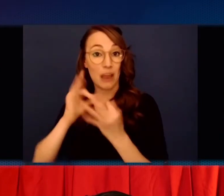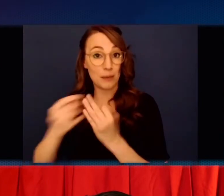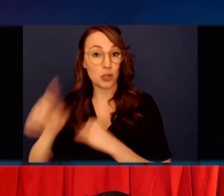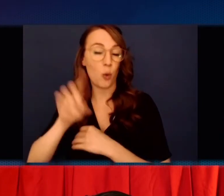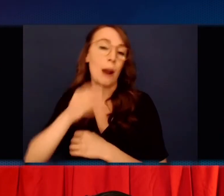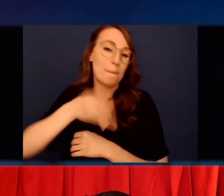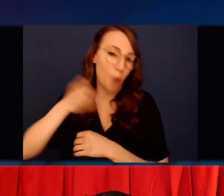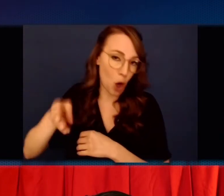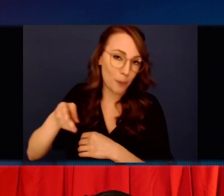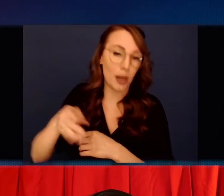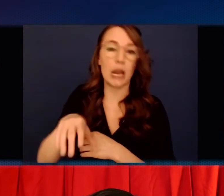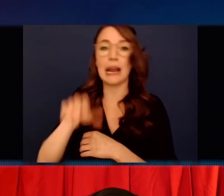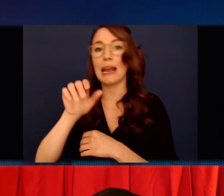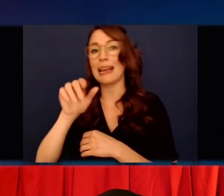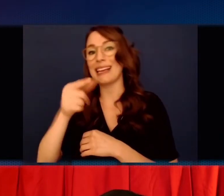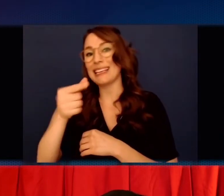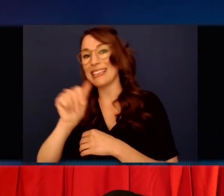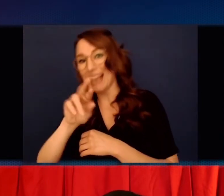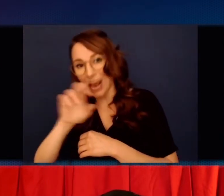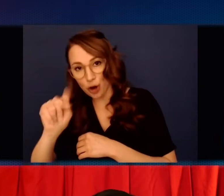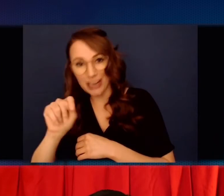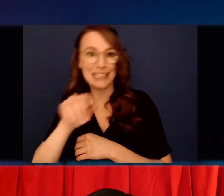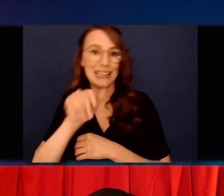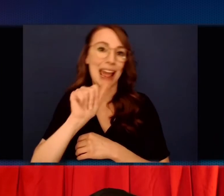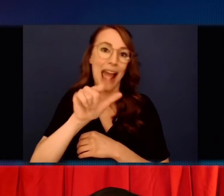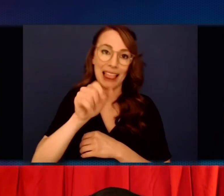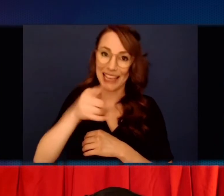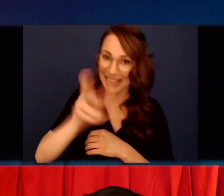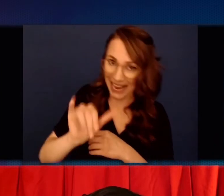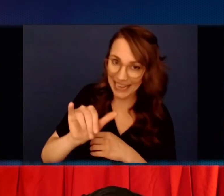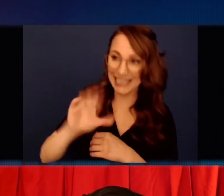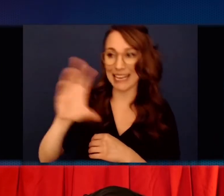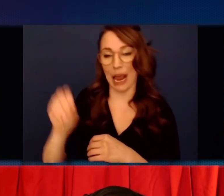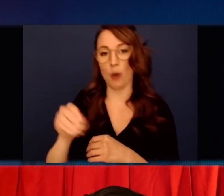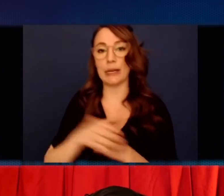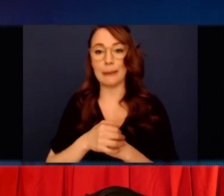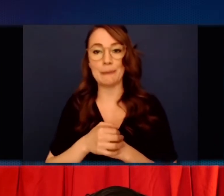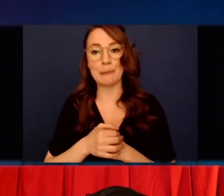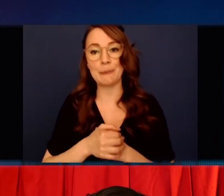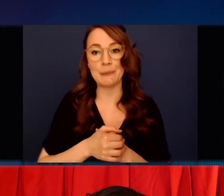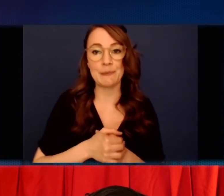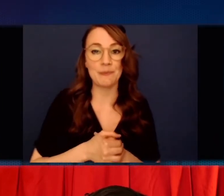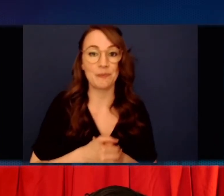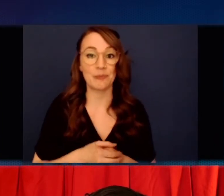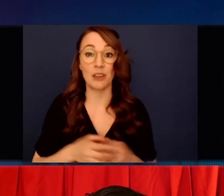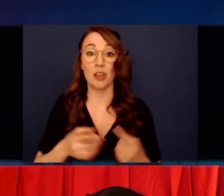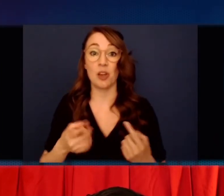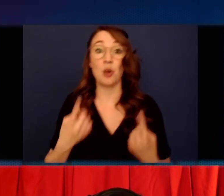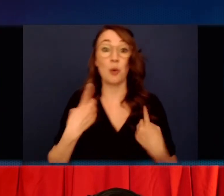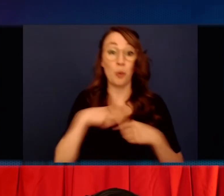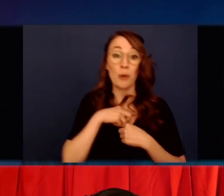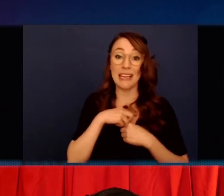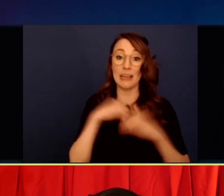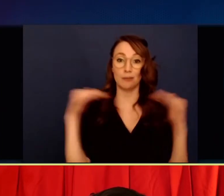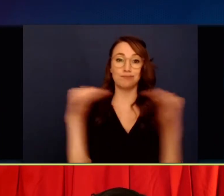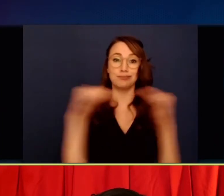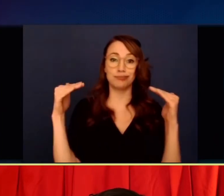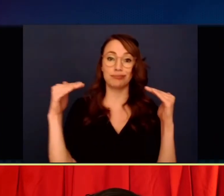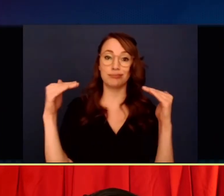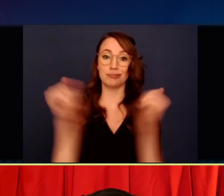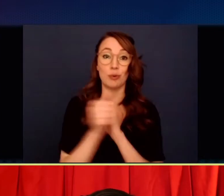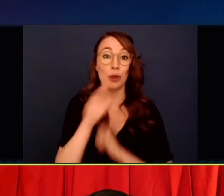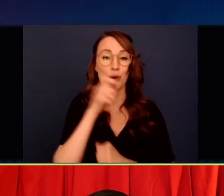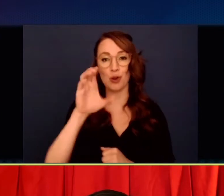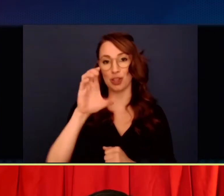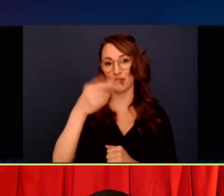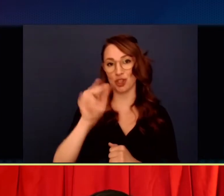and Allegheny County and Somerset County as well. Interesting. That's interesting. We're dead heat with Charles County. We're almost exactly